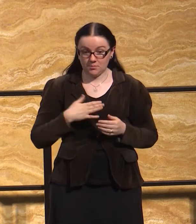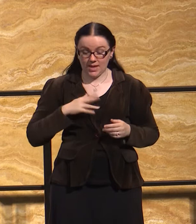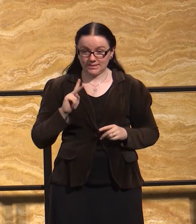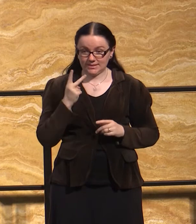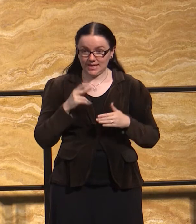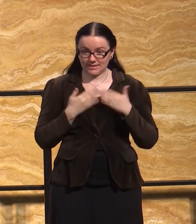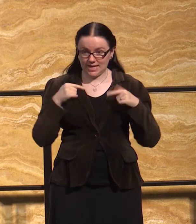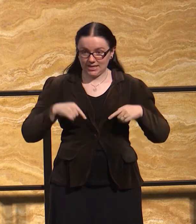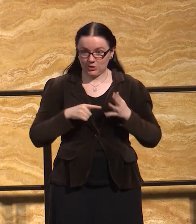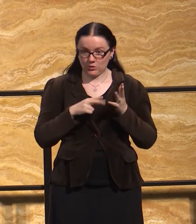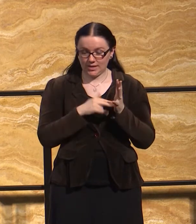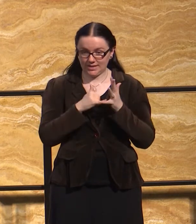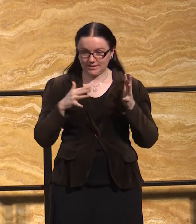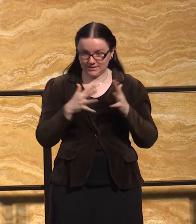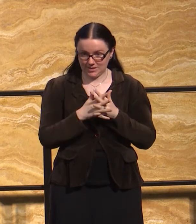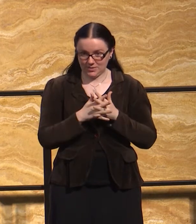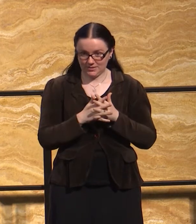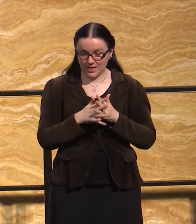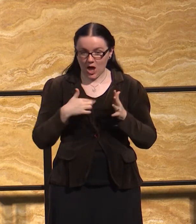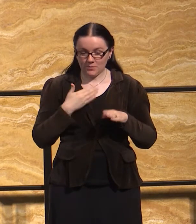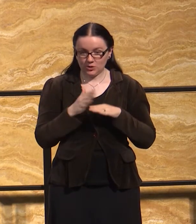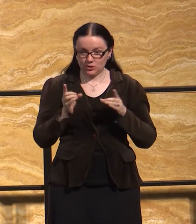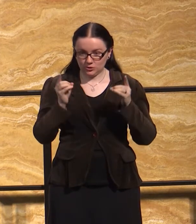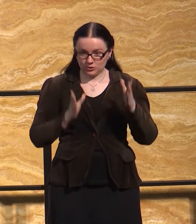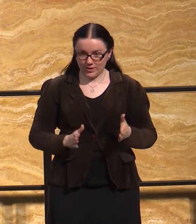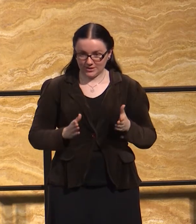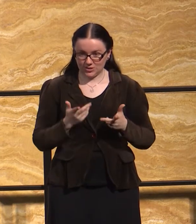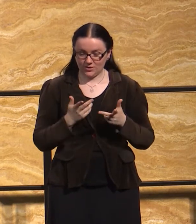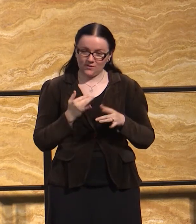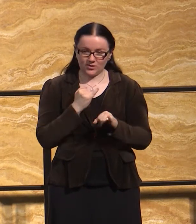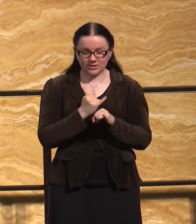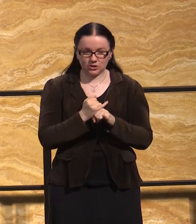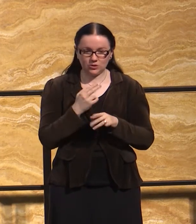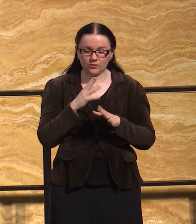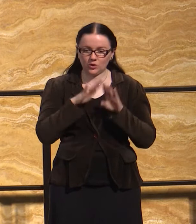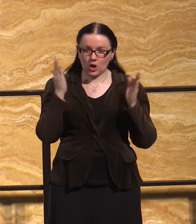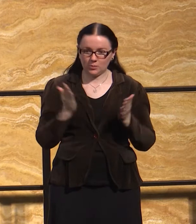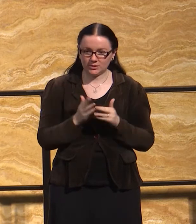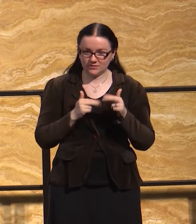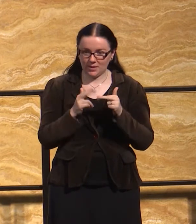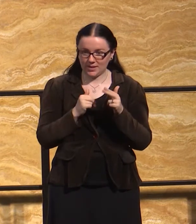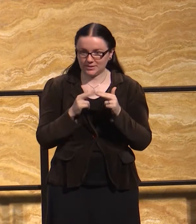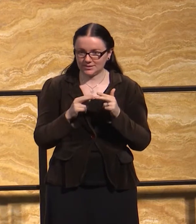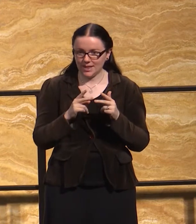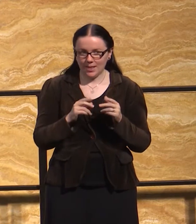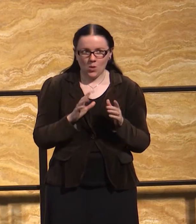at UNSW as the new director of the Institute of Global Development. So what better way to...